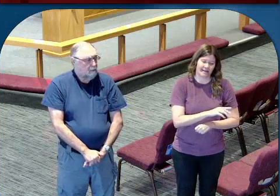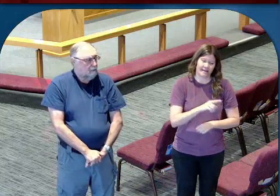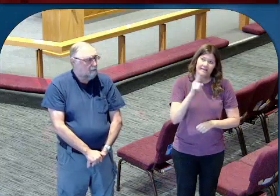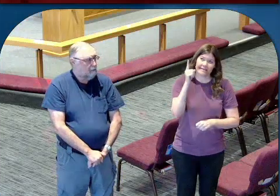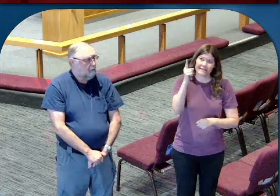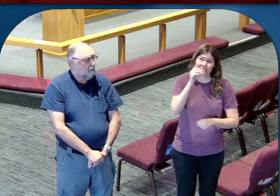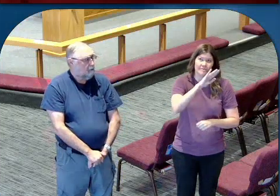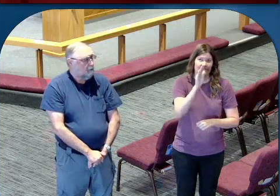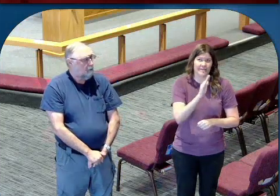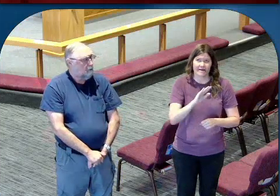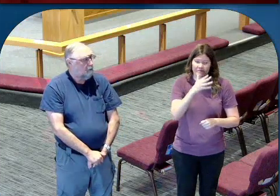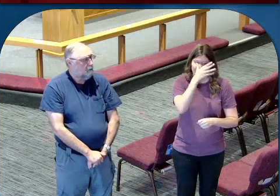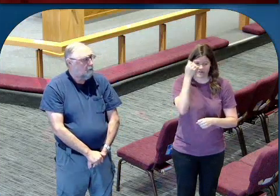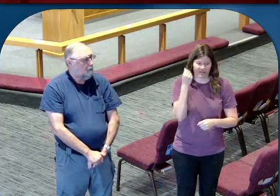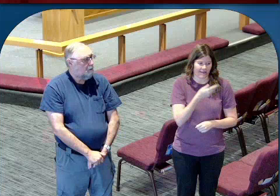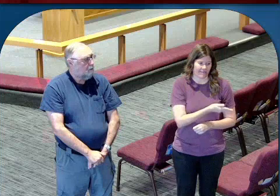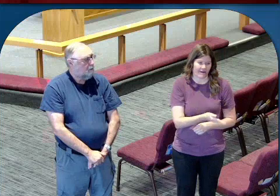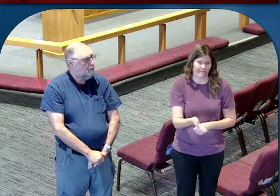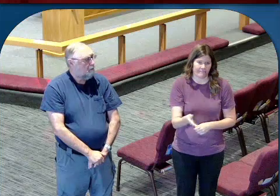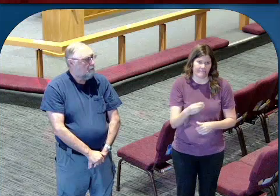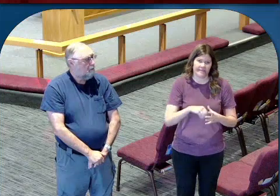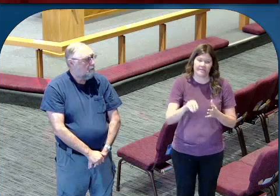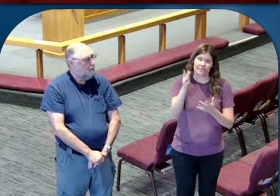them. Lord, in your mercy,